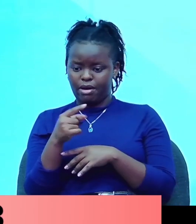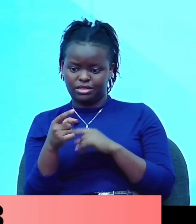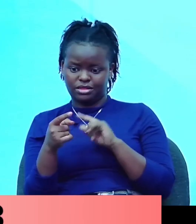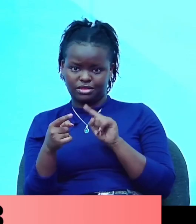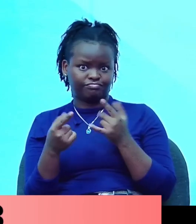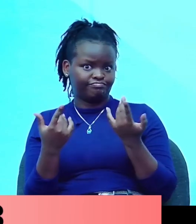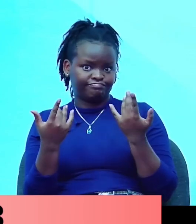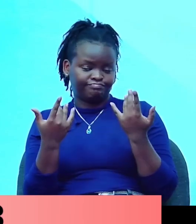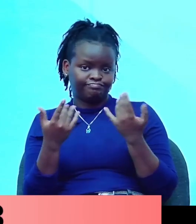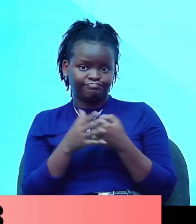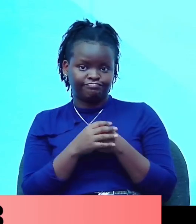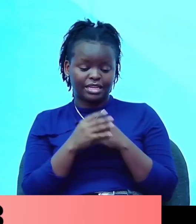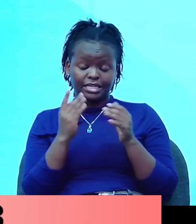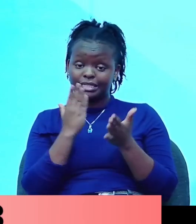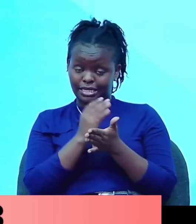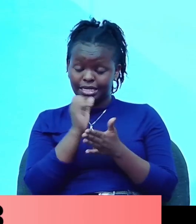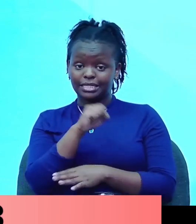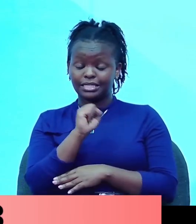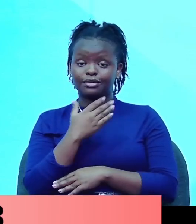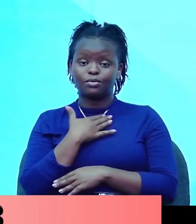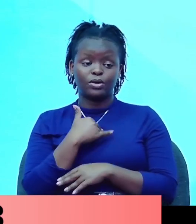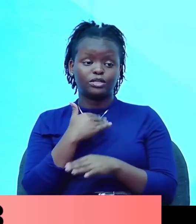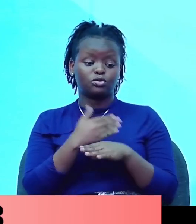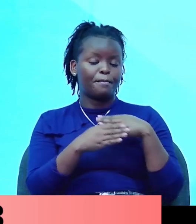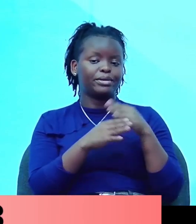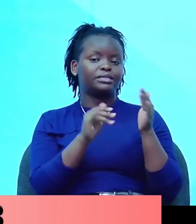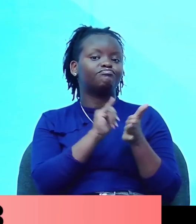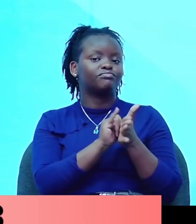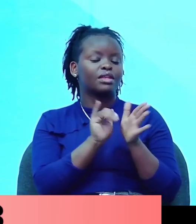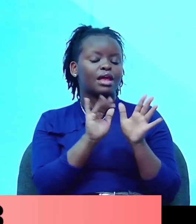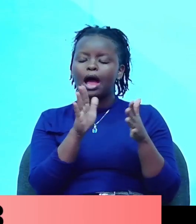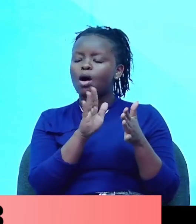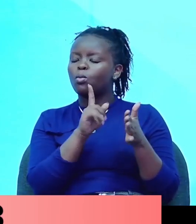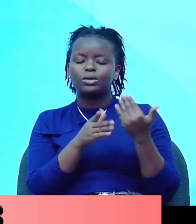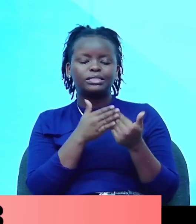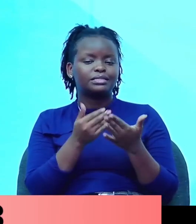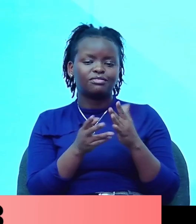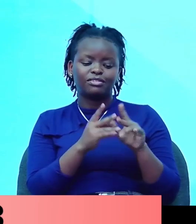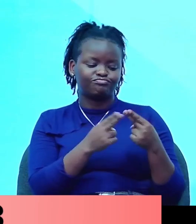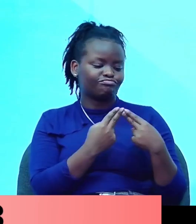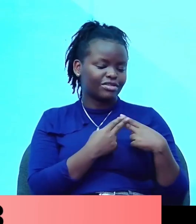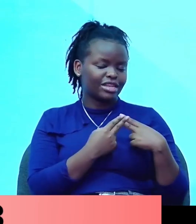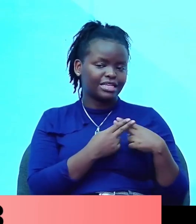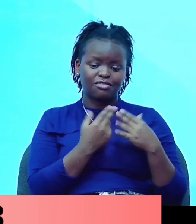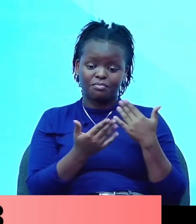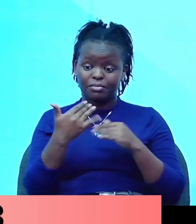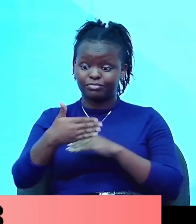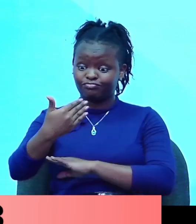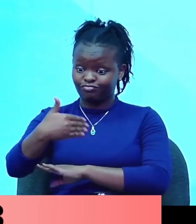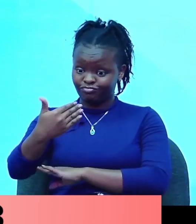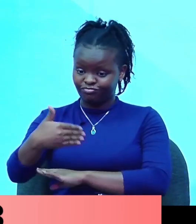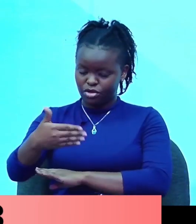Yes. It's actually the thing we want people to build. However you save, if you're consistent about it. Right. And